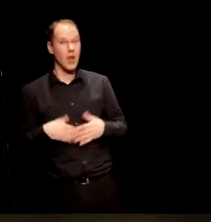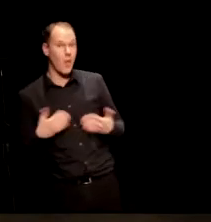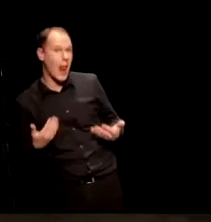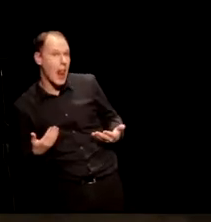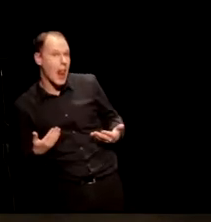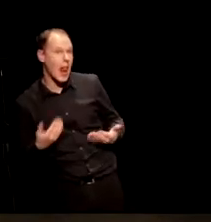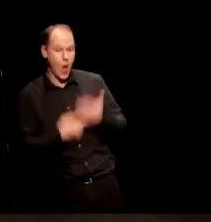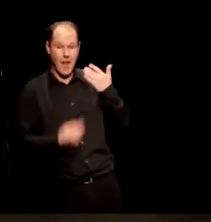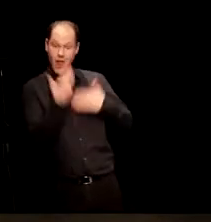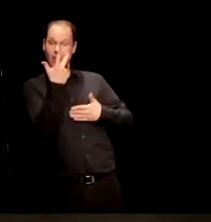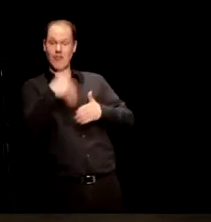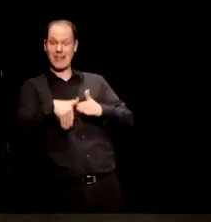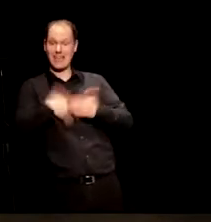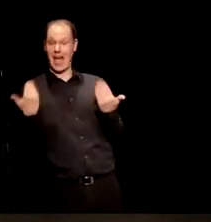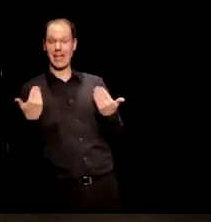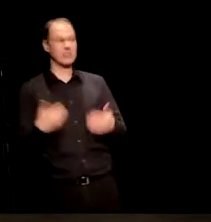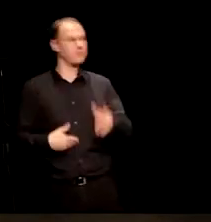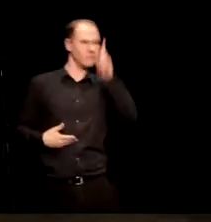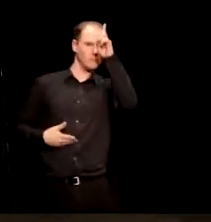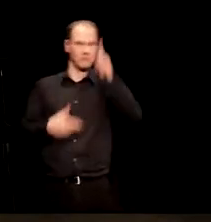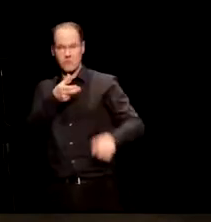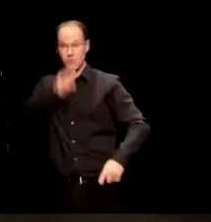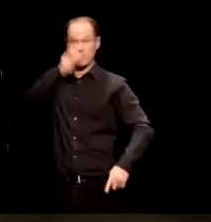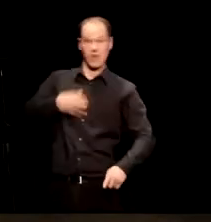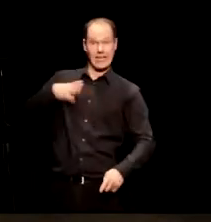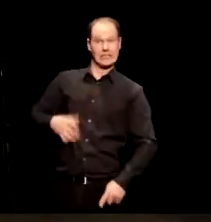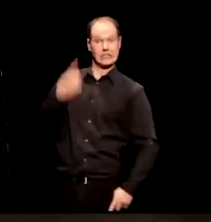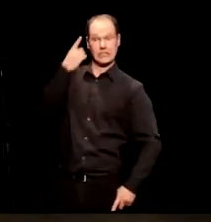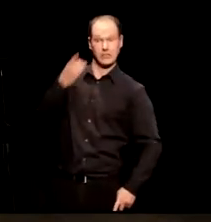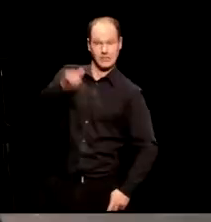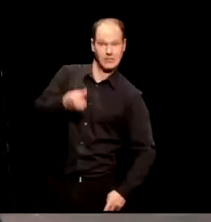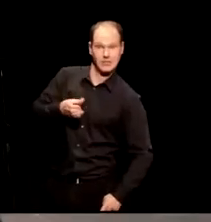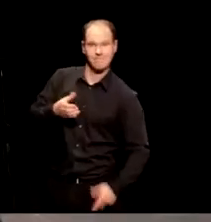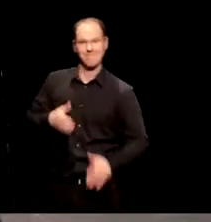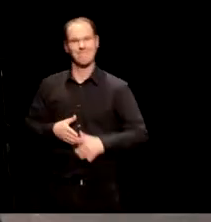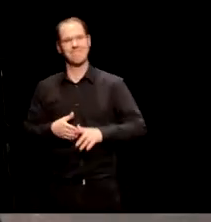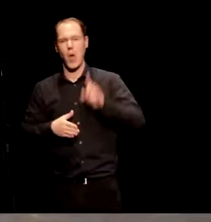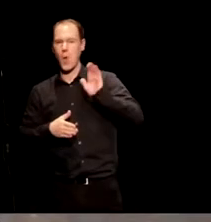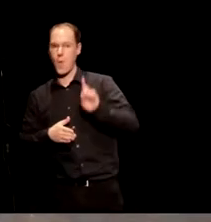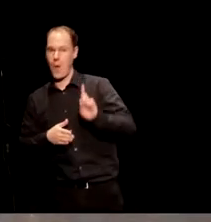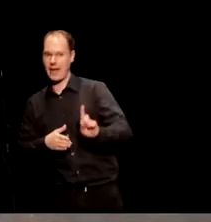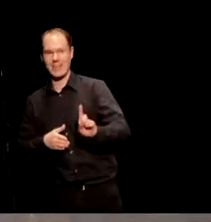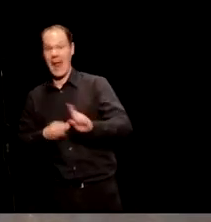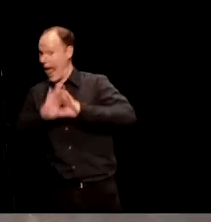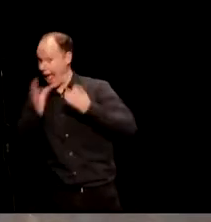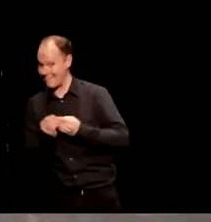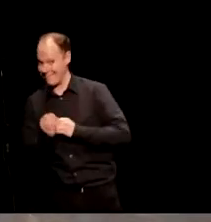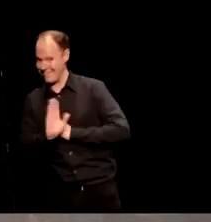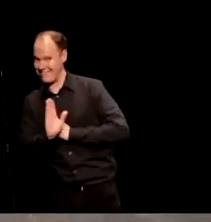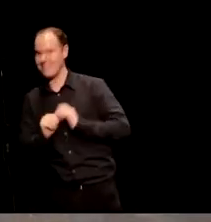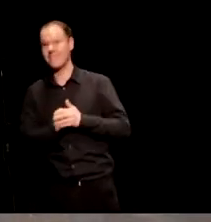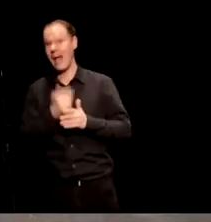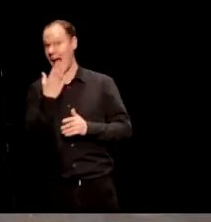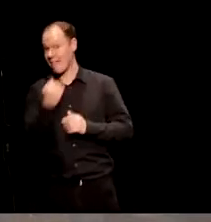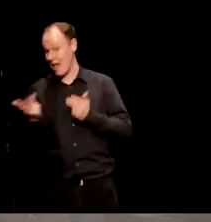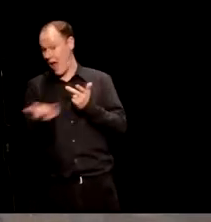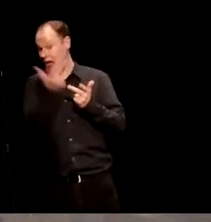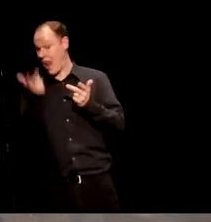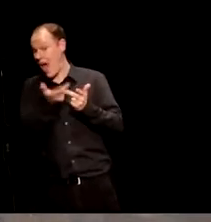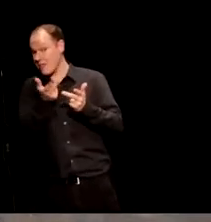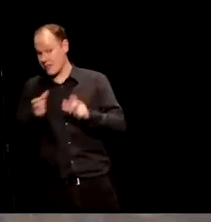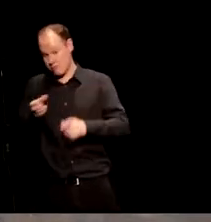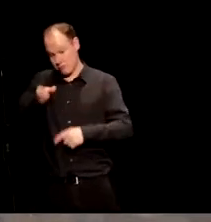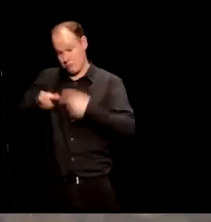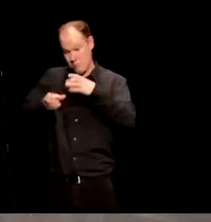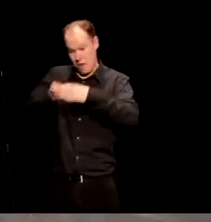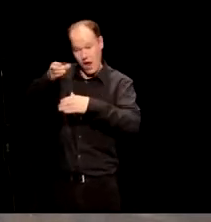In 3 days. I'll take me a while of that. Wait. That is not all. I have another